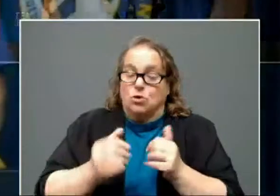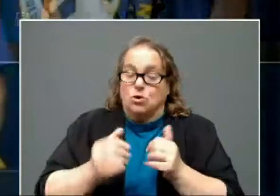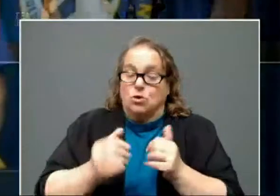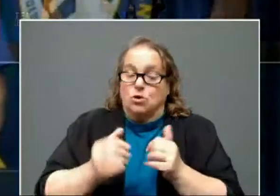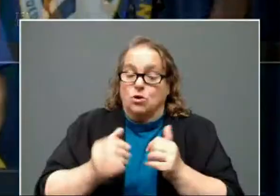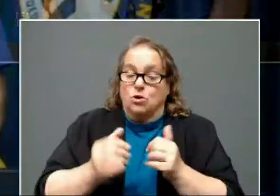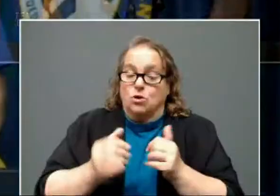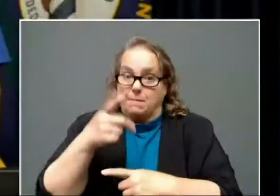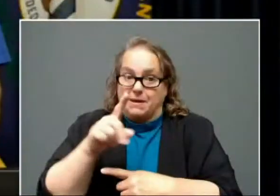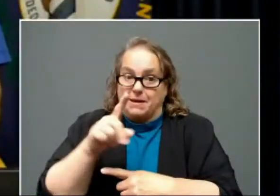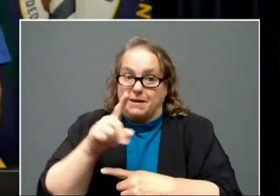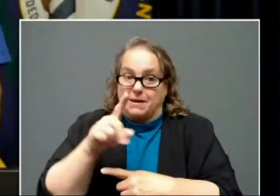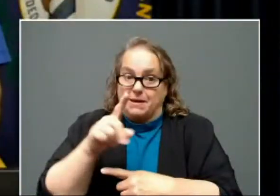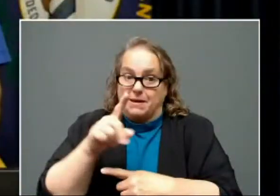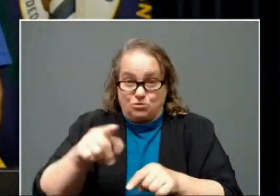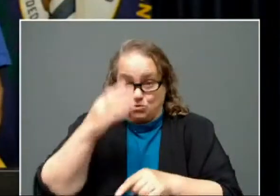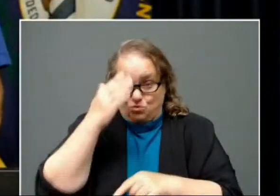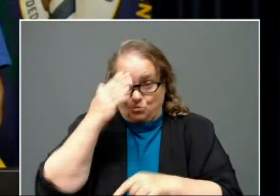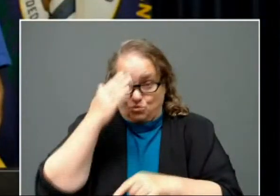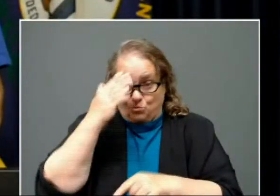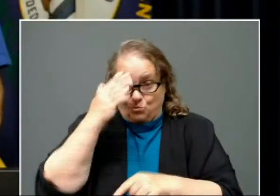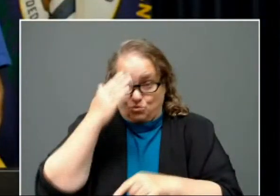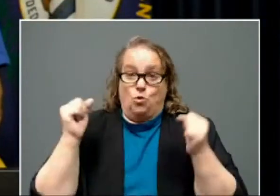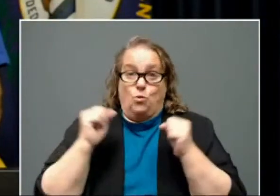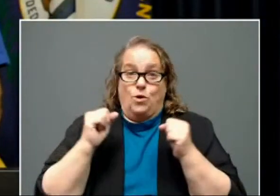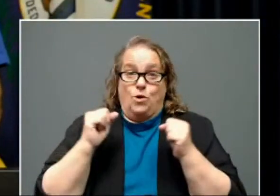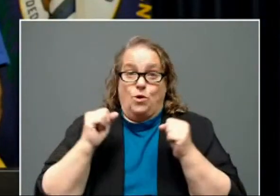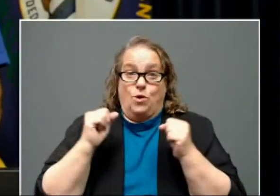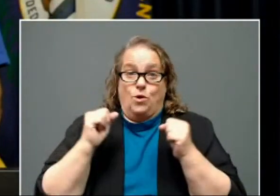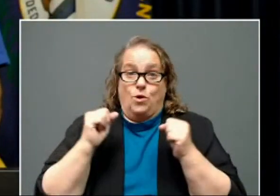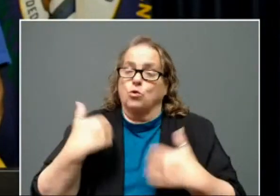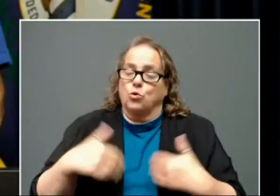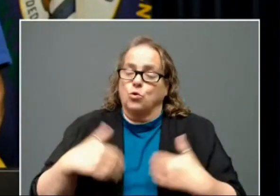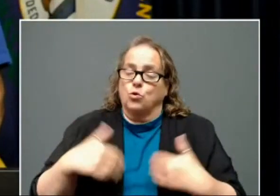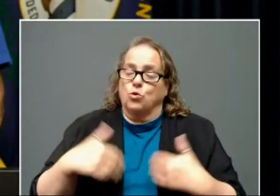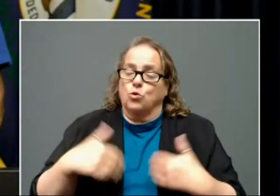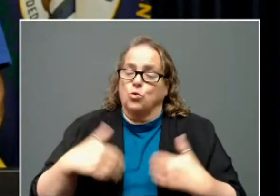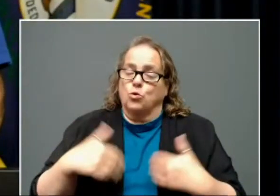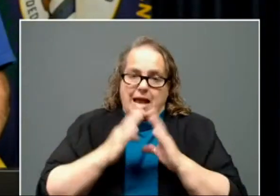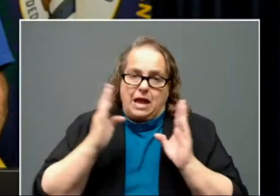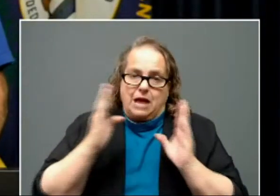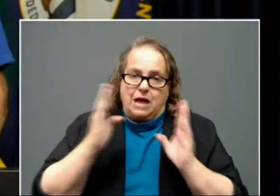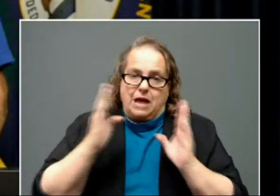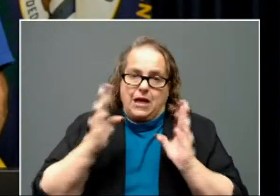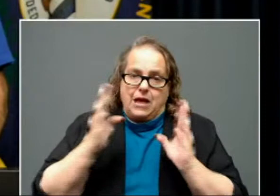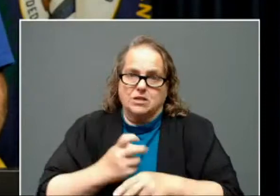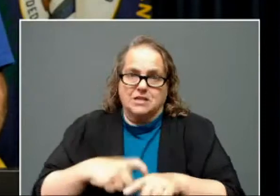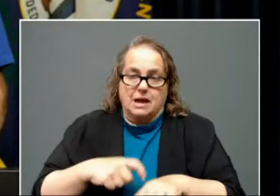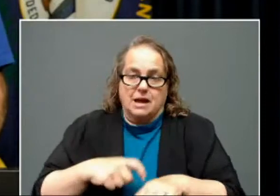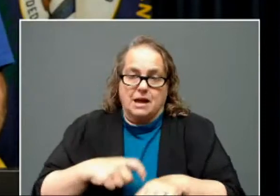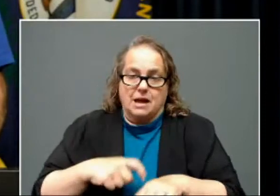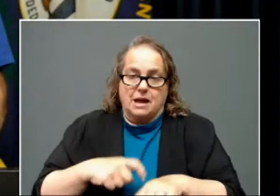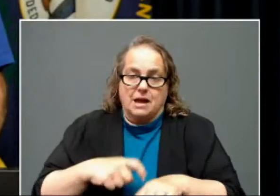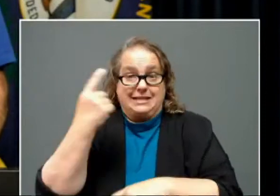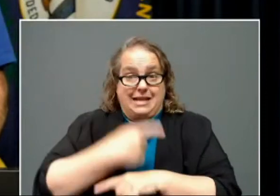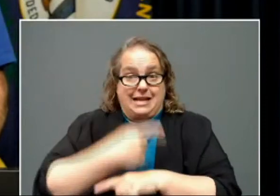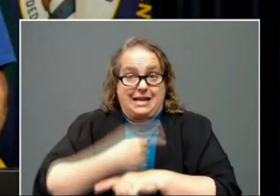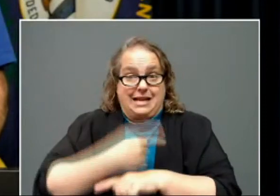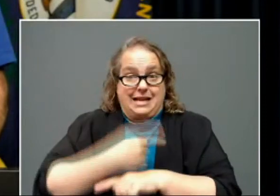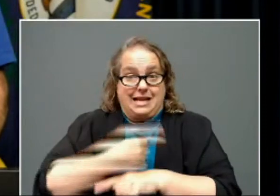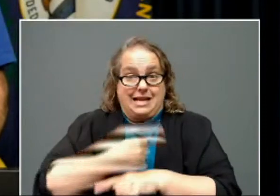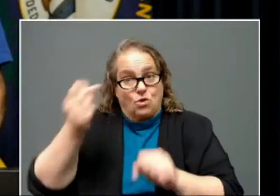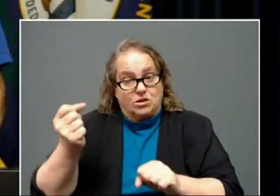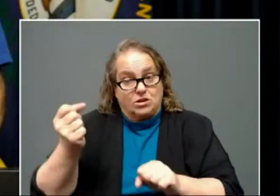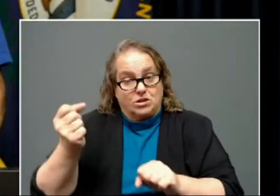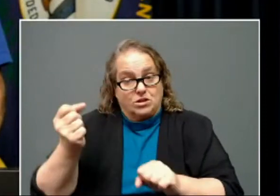past winter's weather took a toll on a great number of Kentucky households. But 10 days ago, the president granted my request